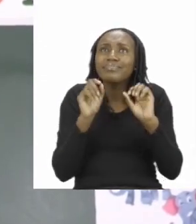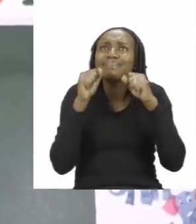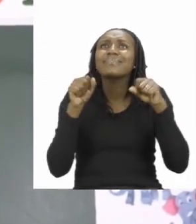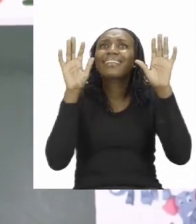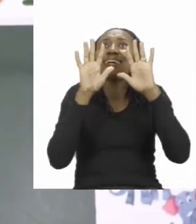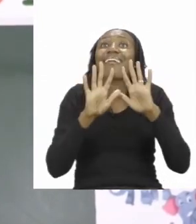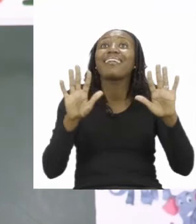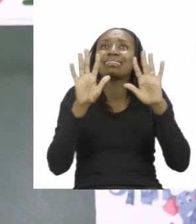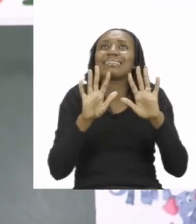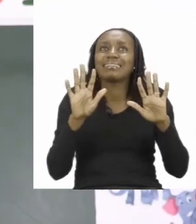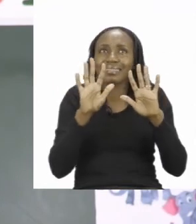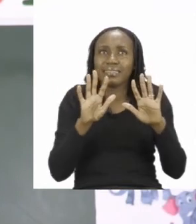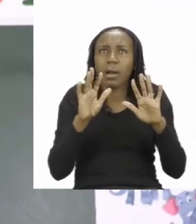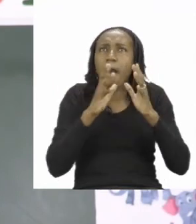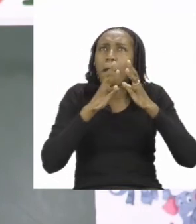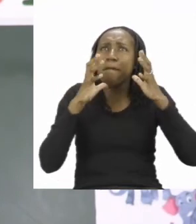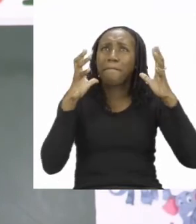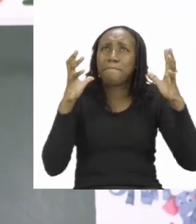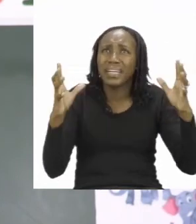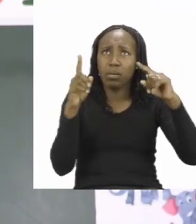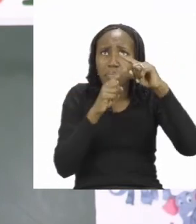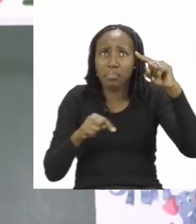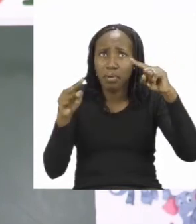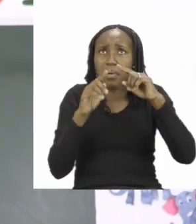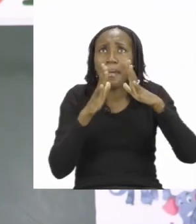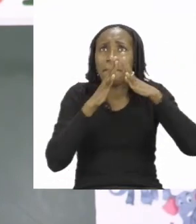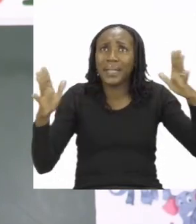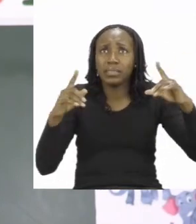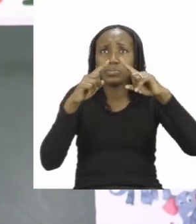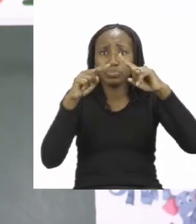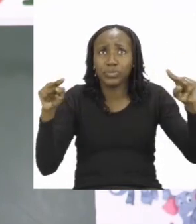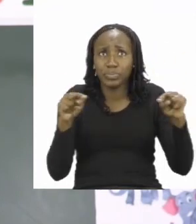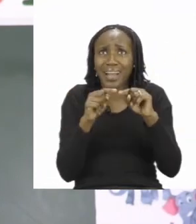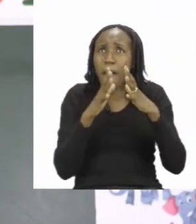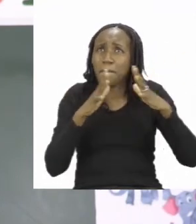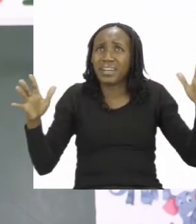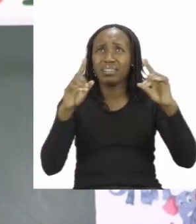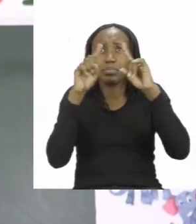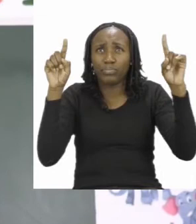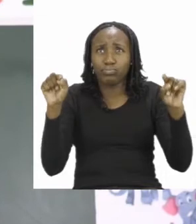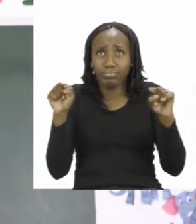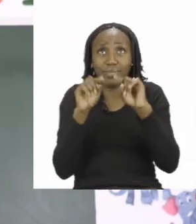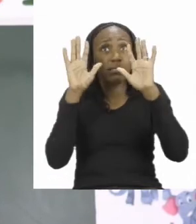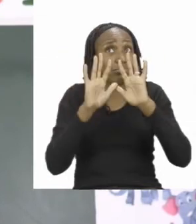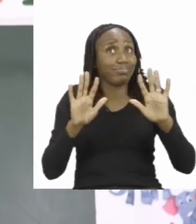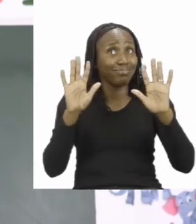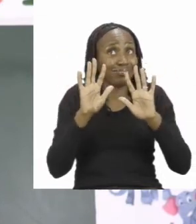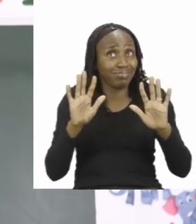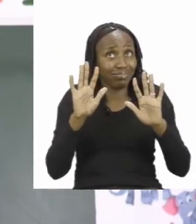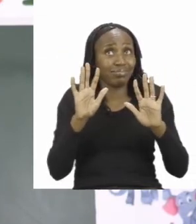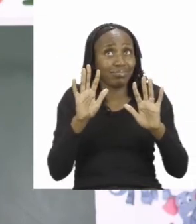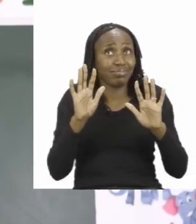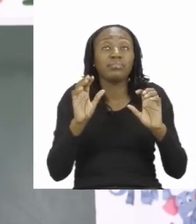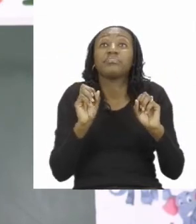the big ones of circles, triangles and squares. But not just any color, boys and